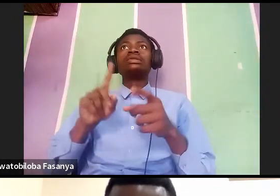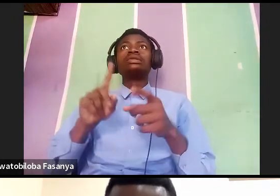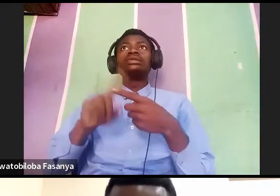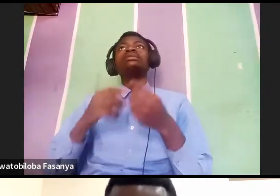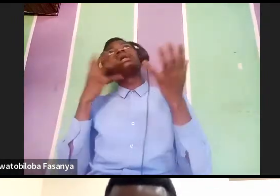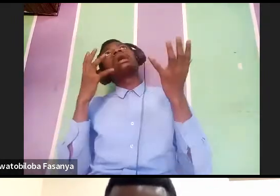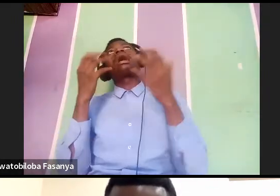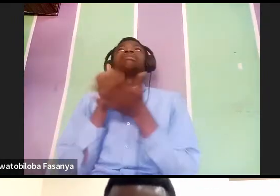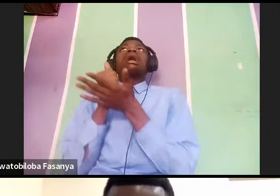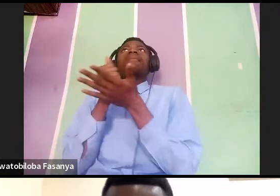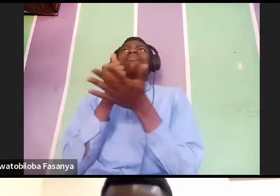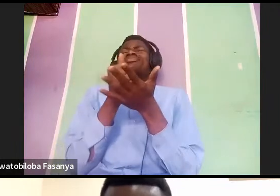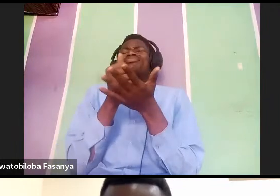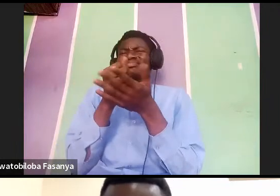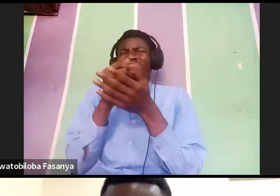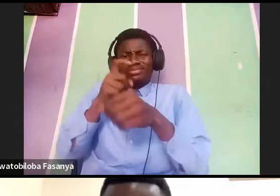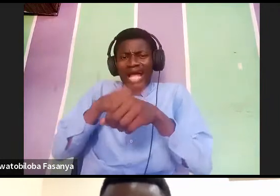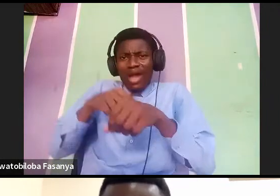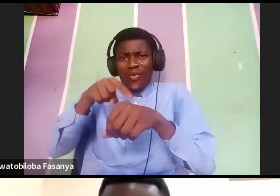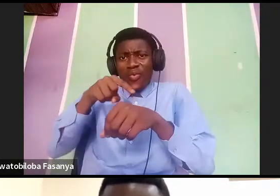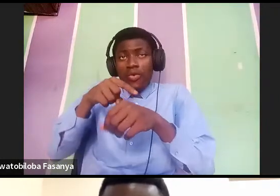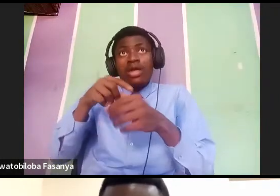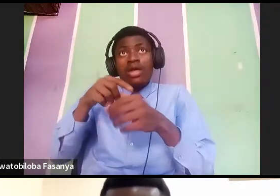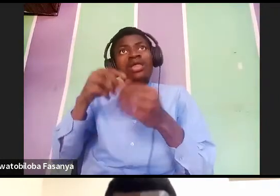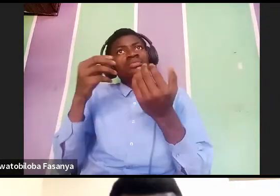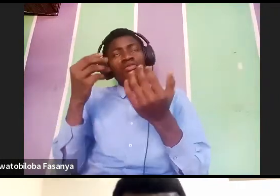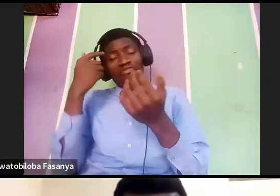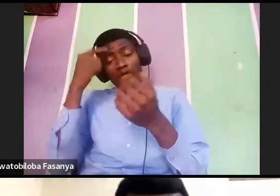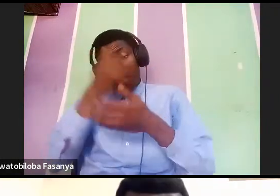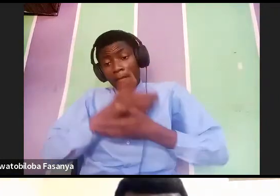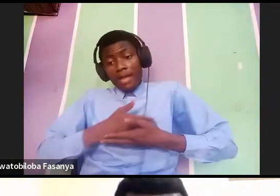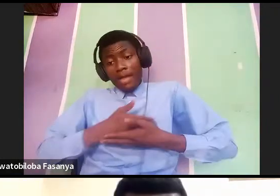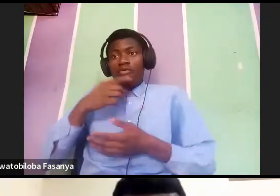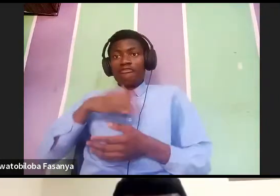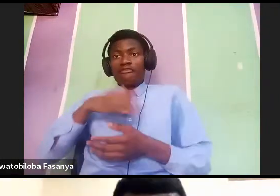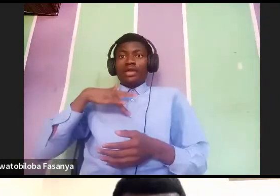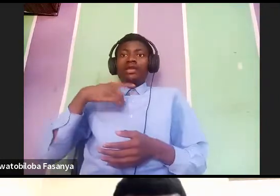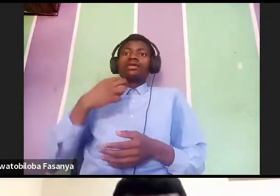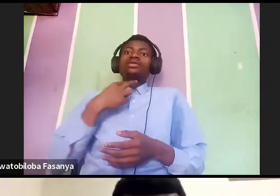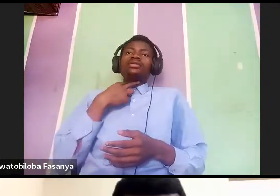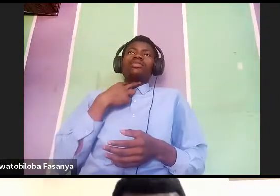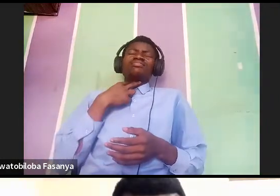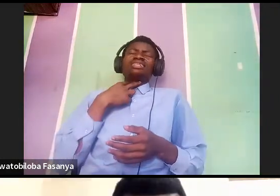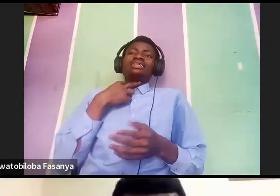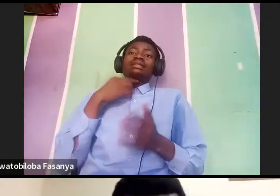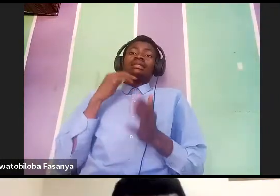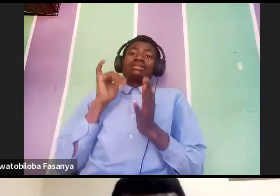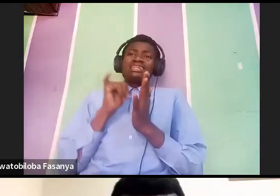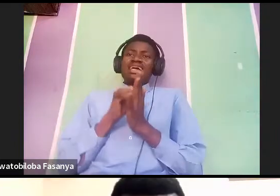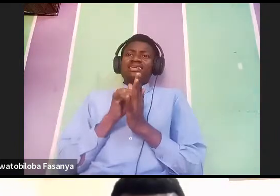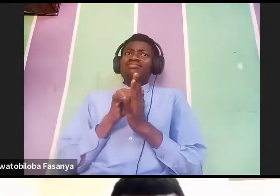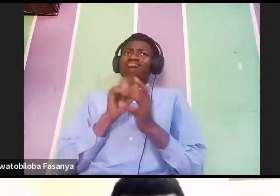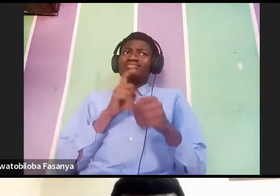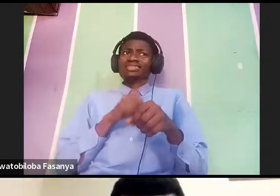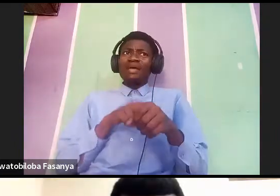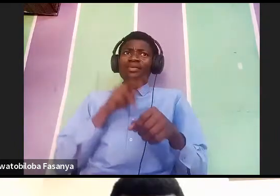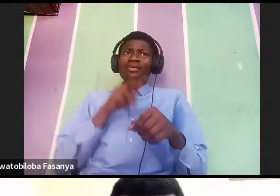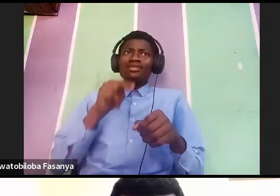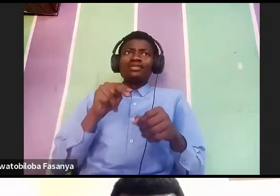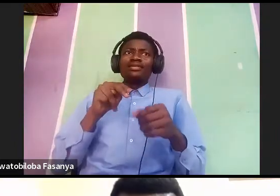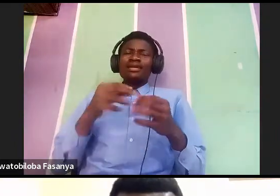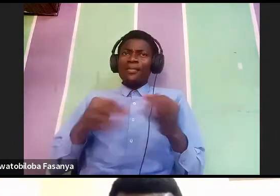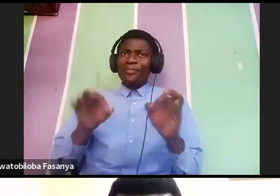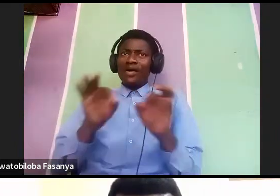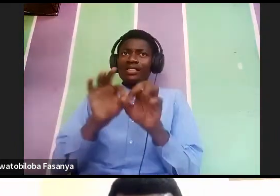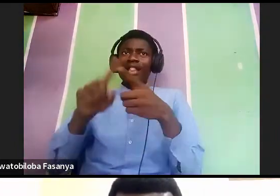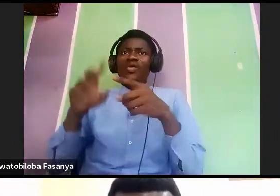might get worsened. And of course, for a baby, for someone that is choking, it's very, very important, of course, to get anything out of the airway